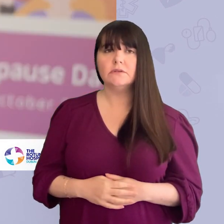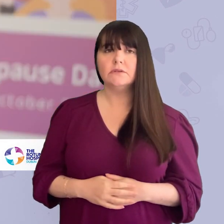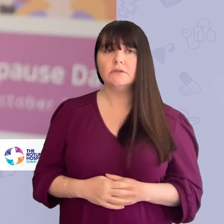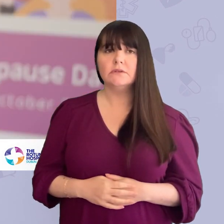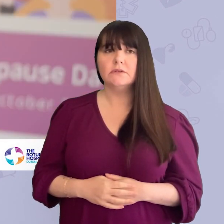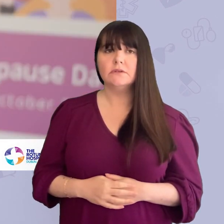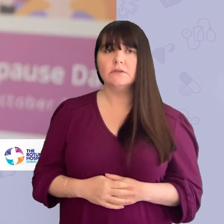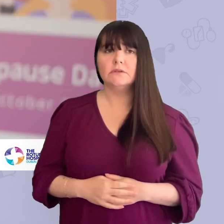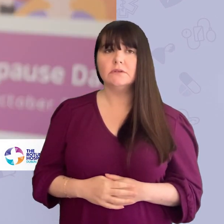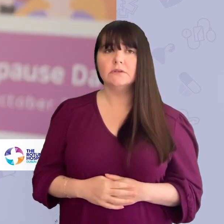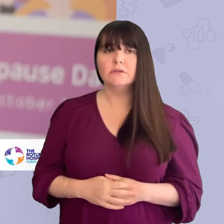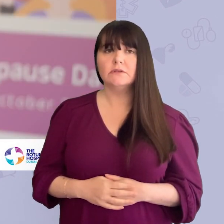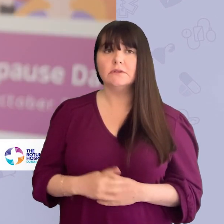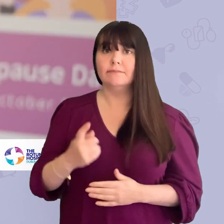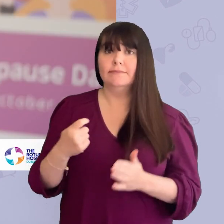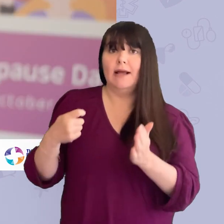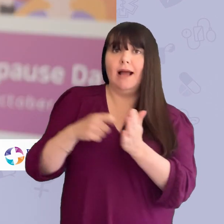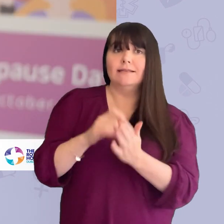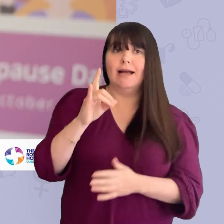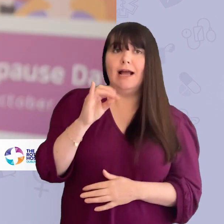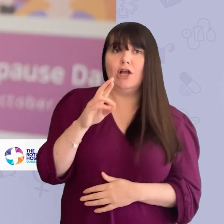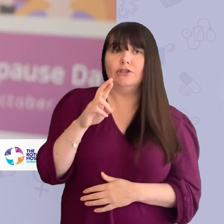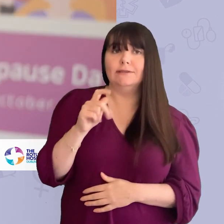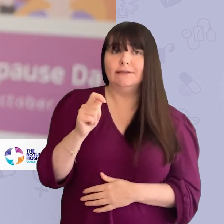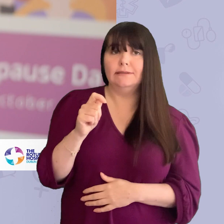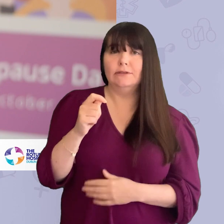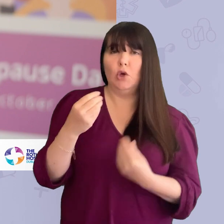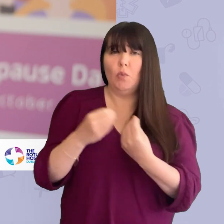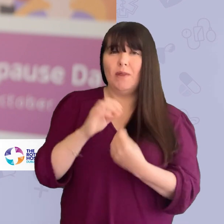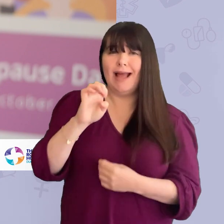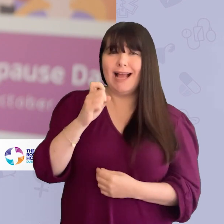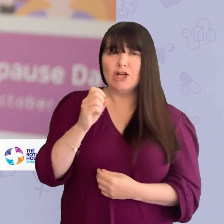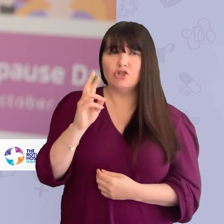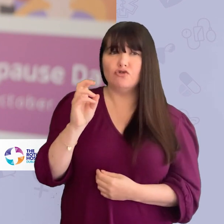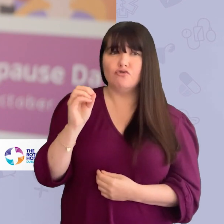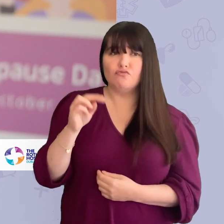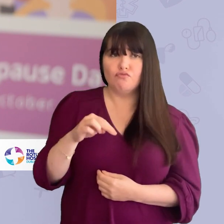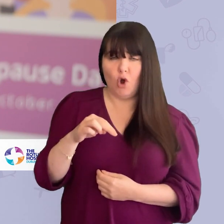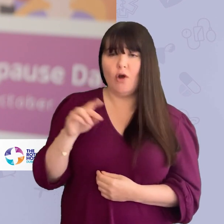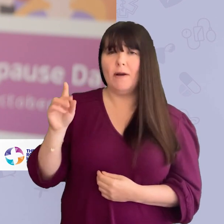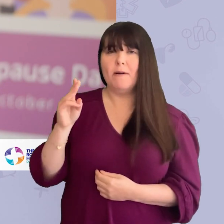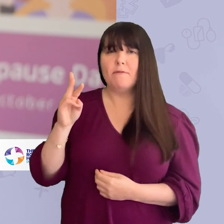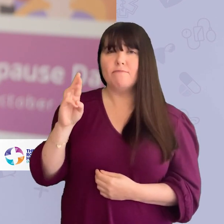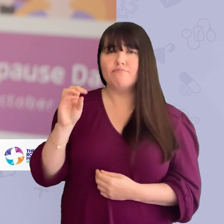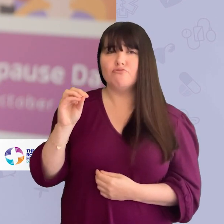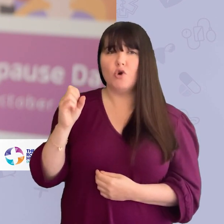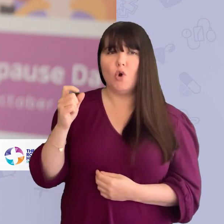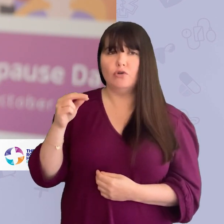In addition to HRT with estrogen and progesterone, many women are also taking